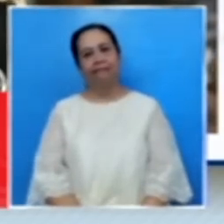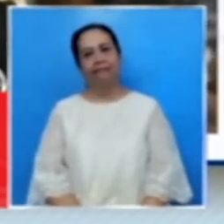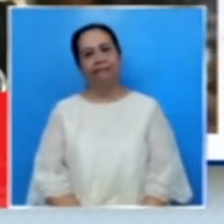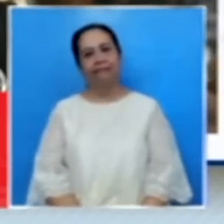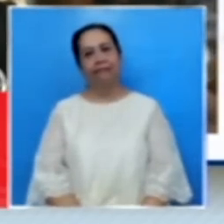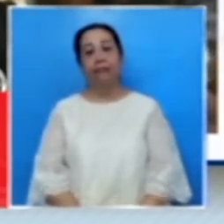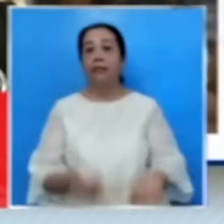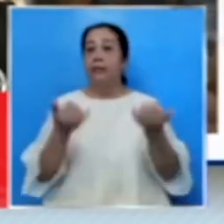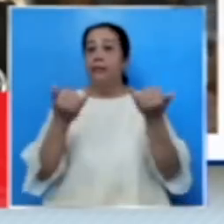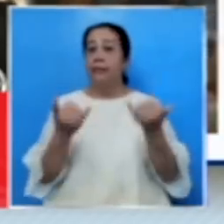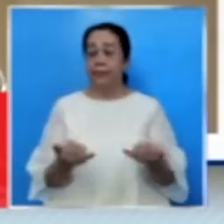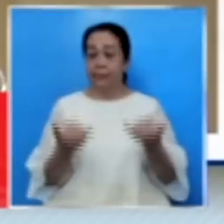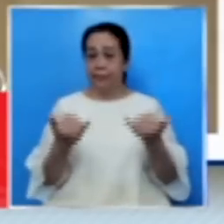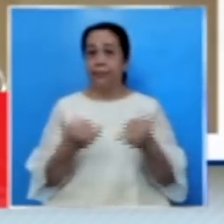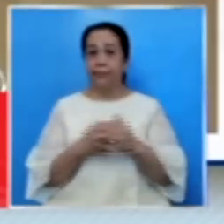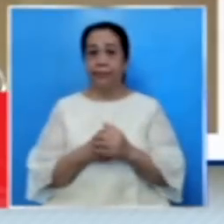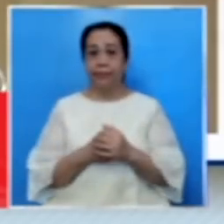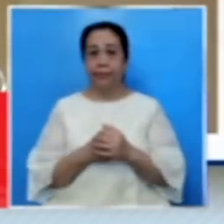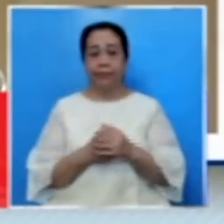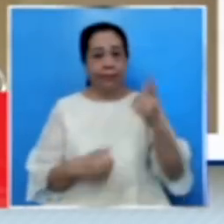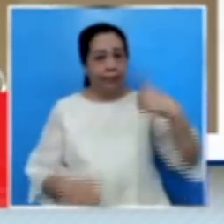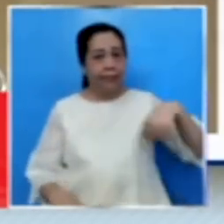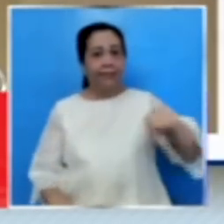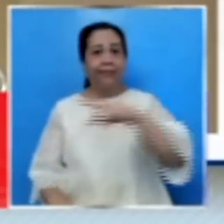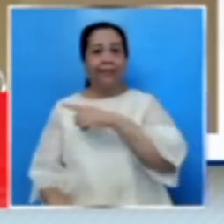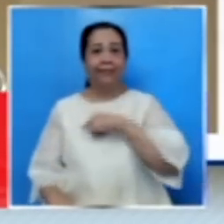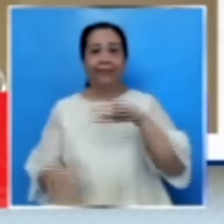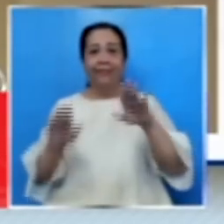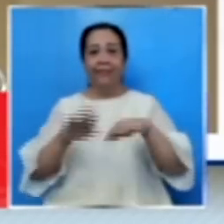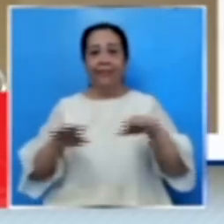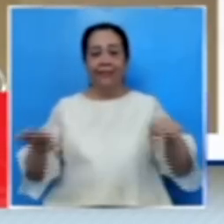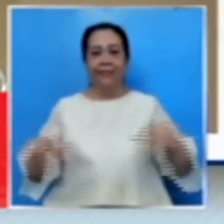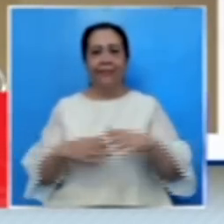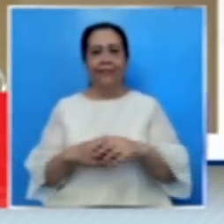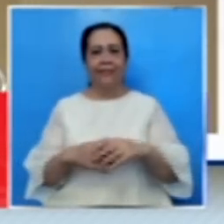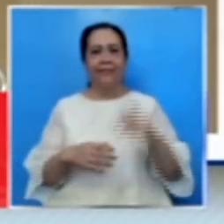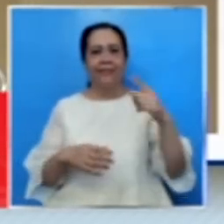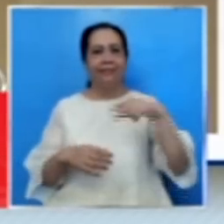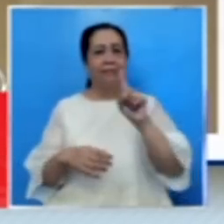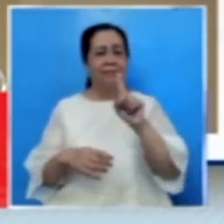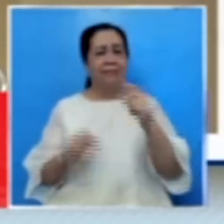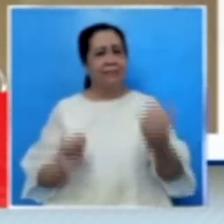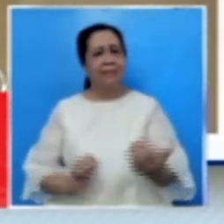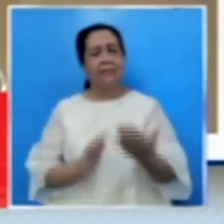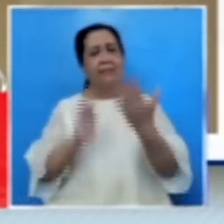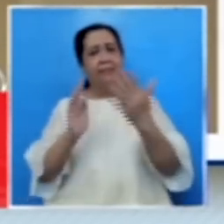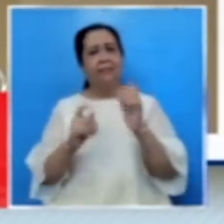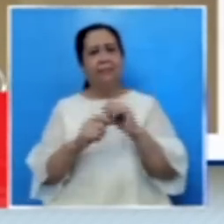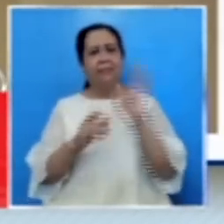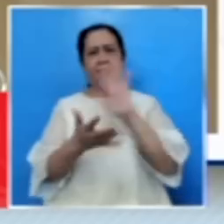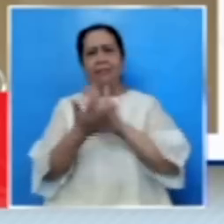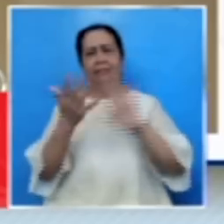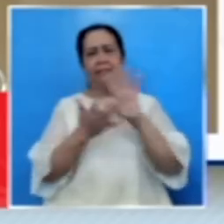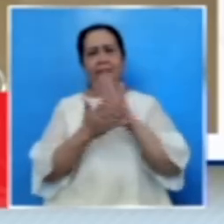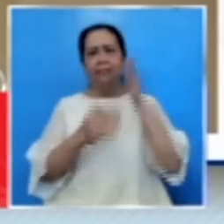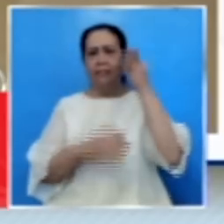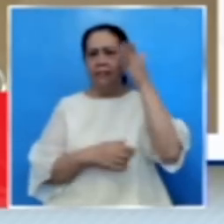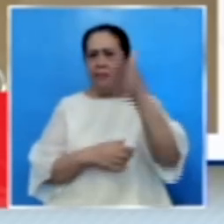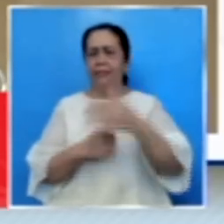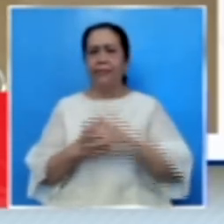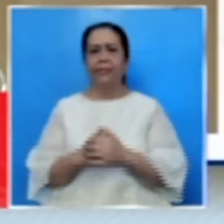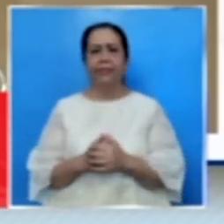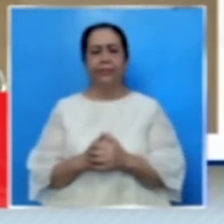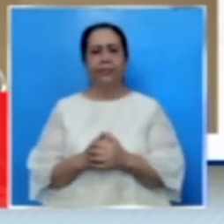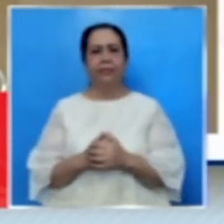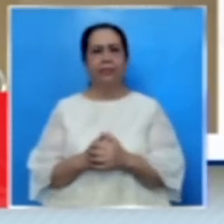Today, our children are facing a very complex future, one